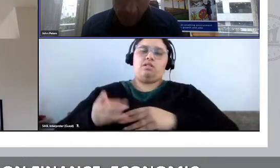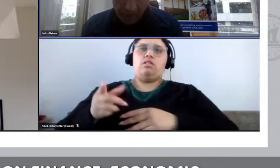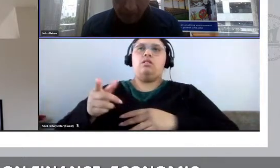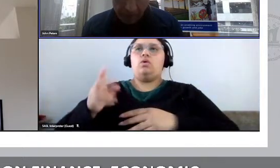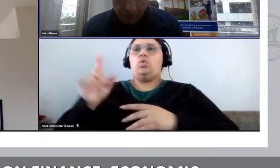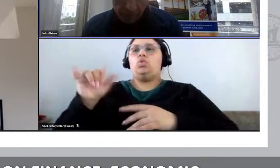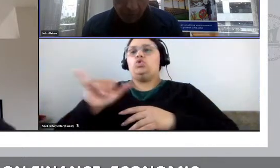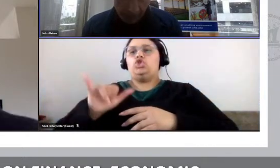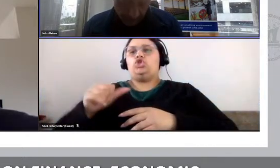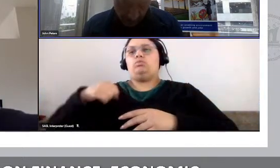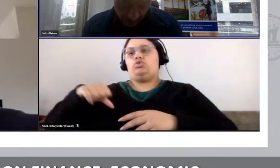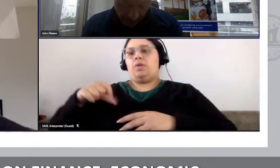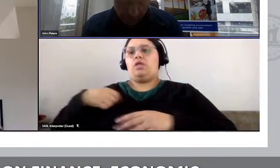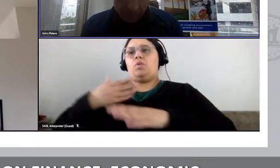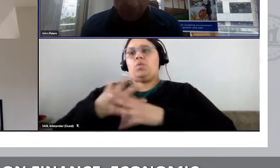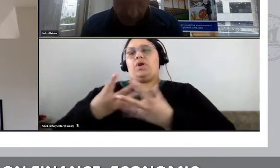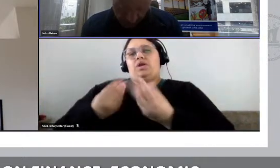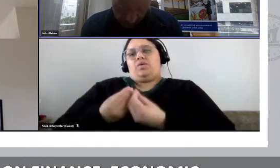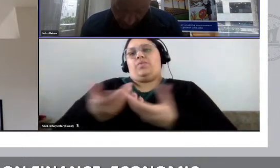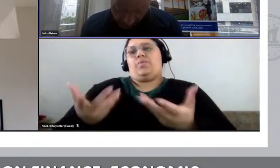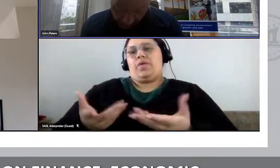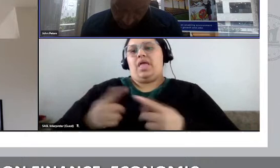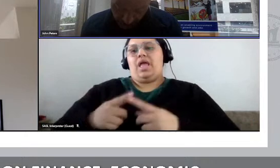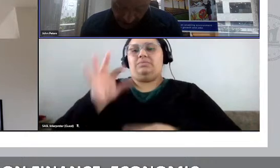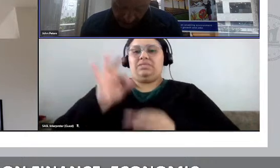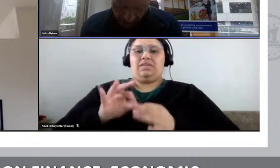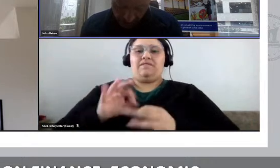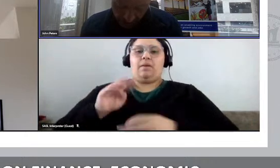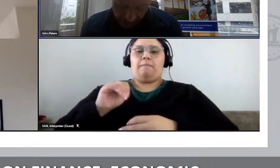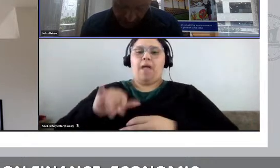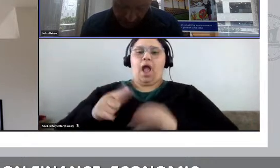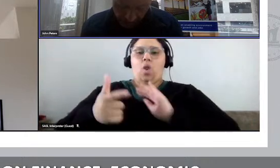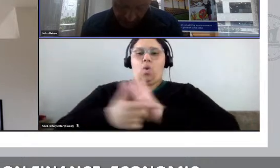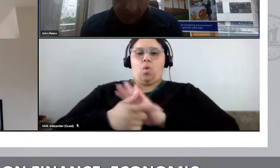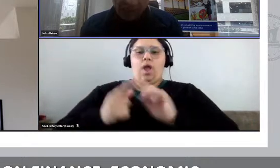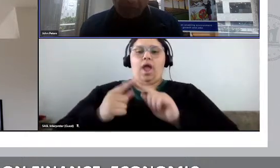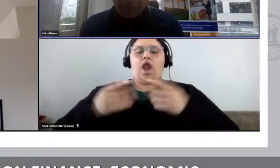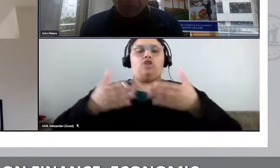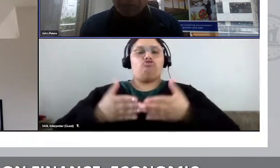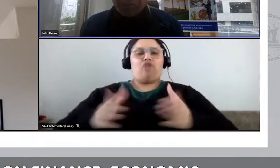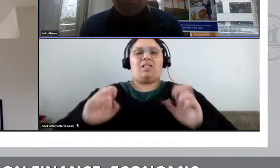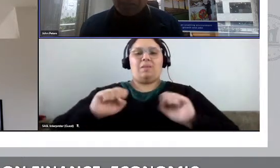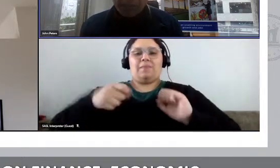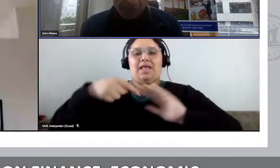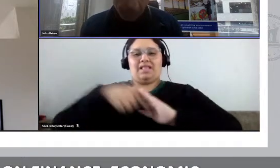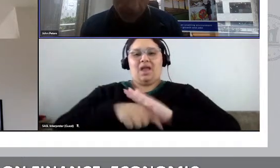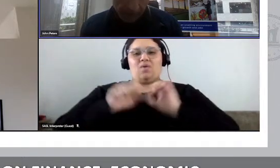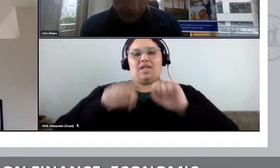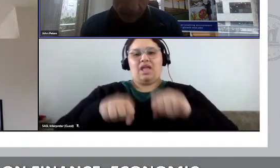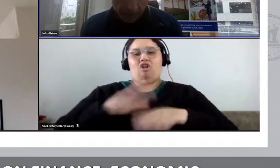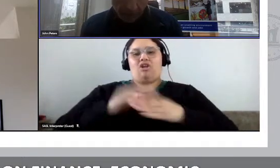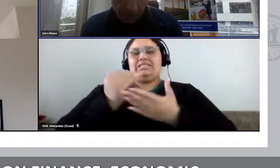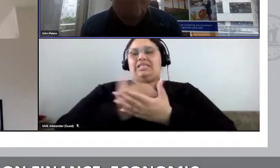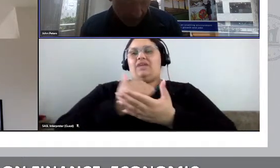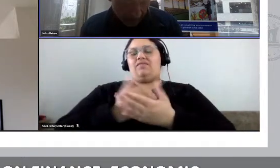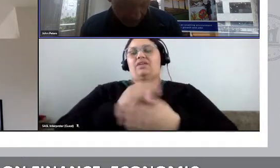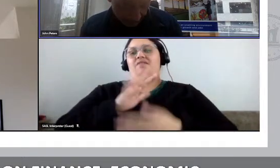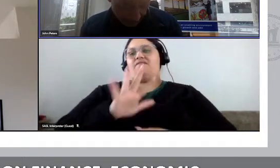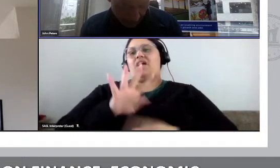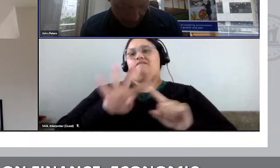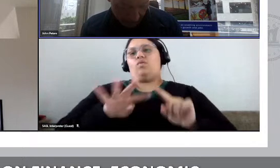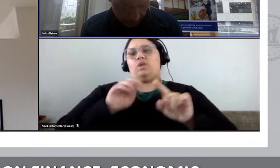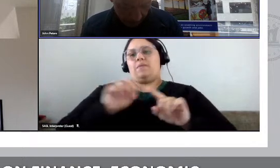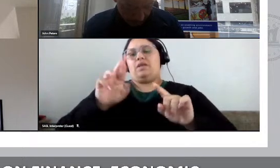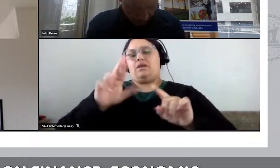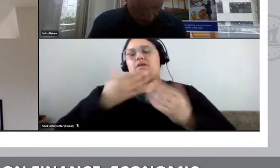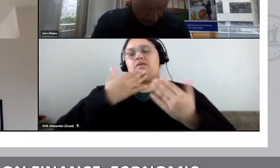in terms of which municipalities we worked in, and also the specific bylaws, and then also the general breakdown of the savings of 540 million rand.